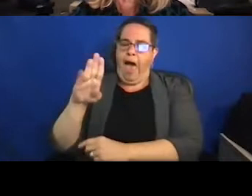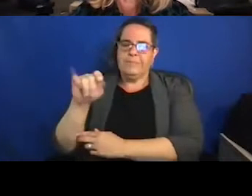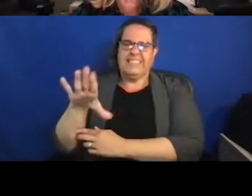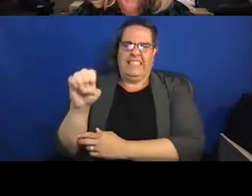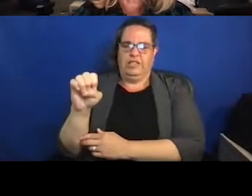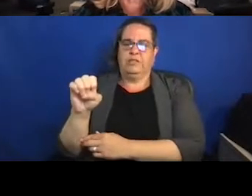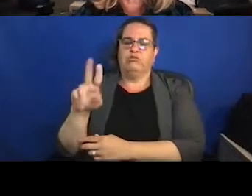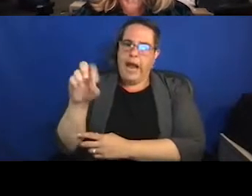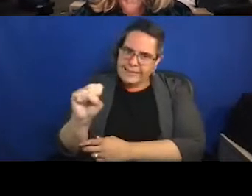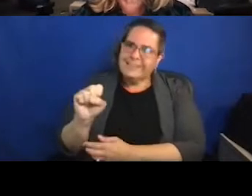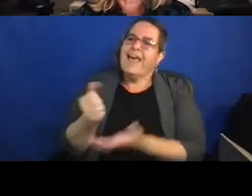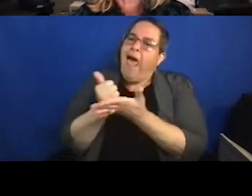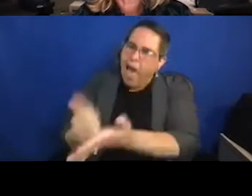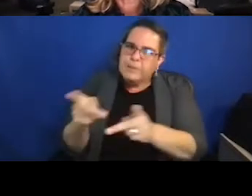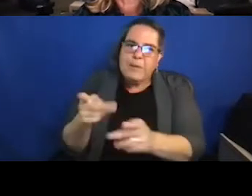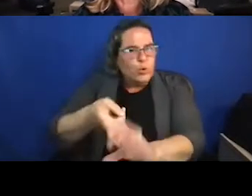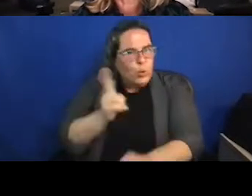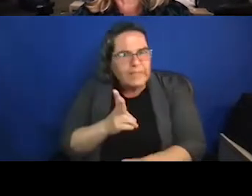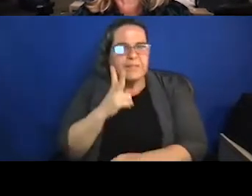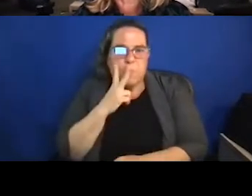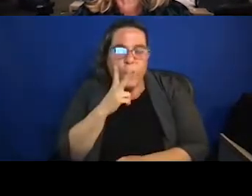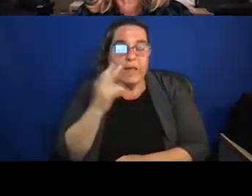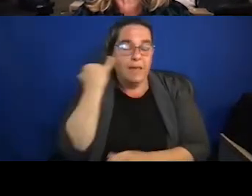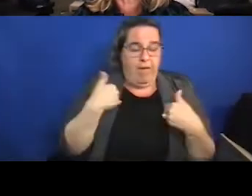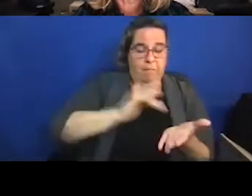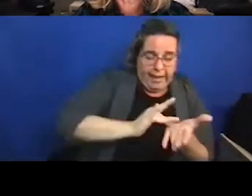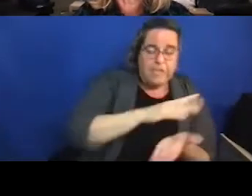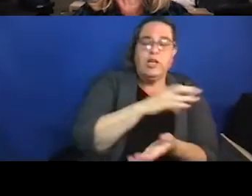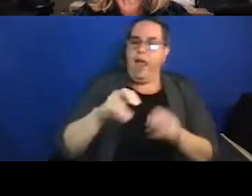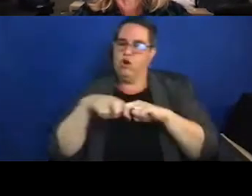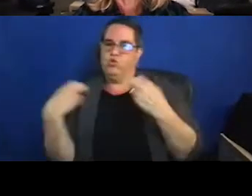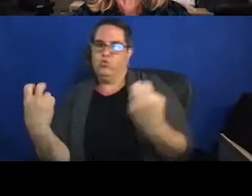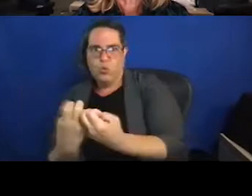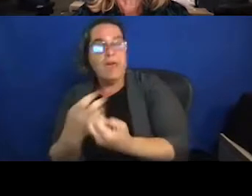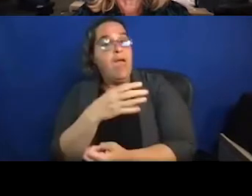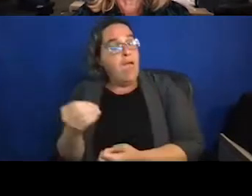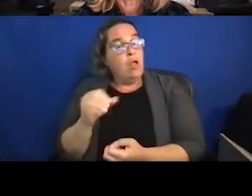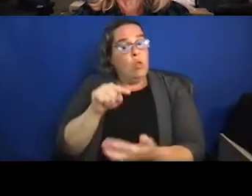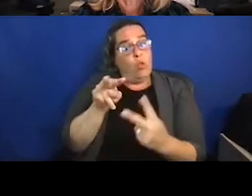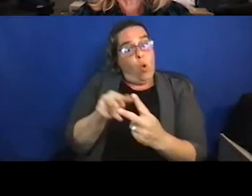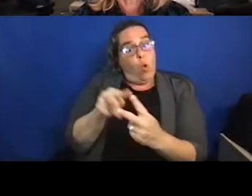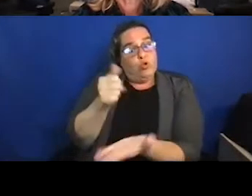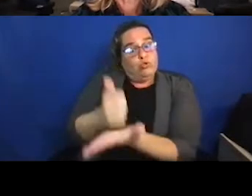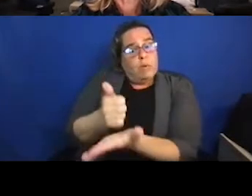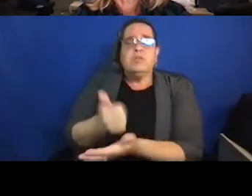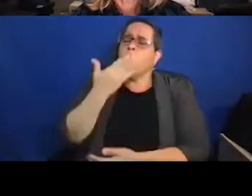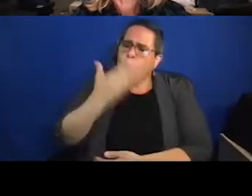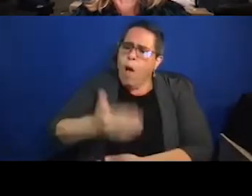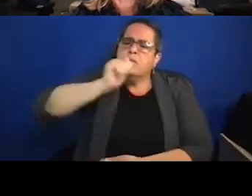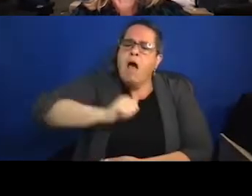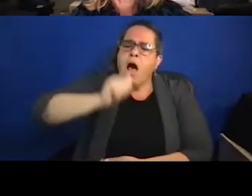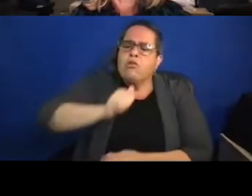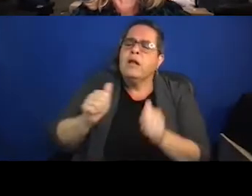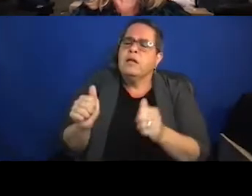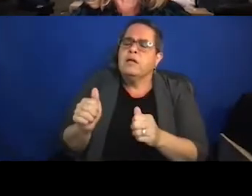both the medications and actually quitting smoking are well tolerated in people. That doesn't change the course of their illness